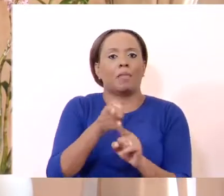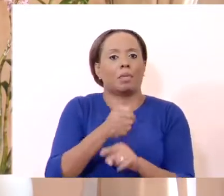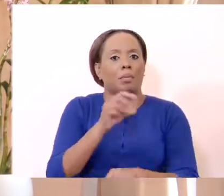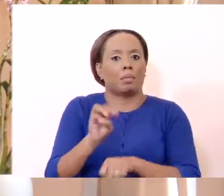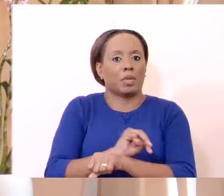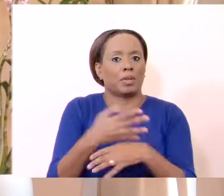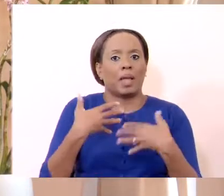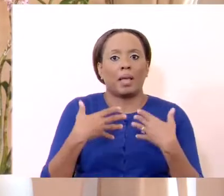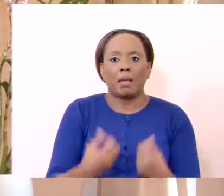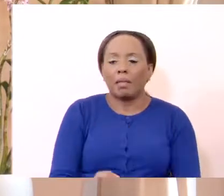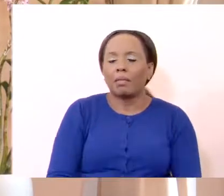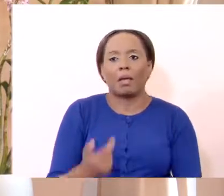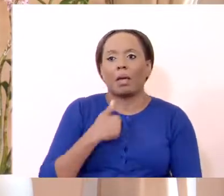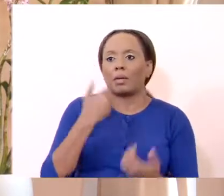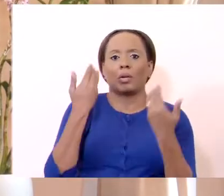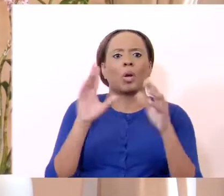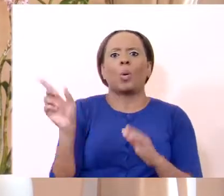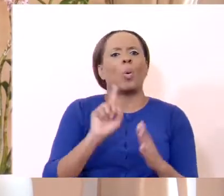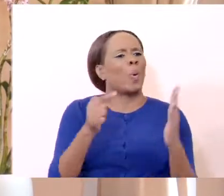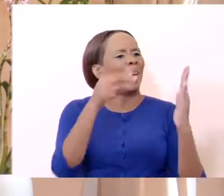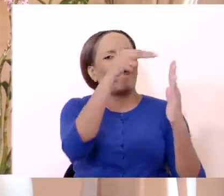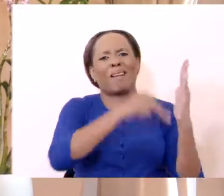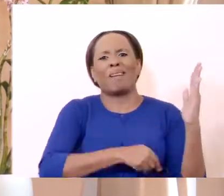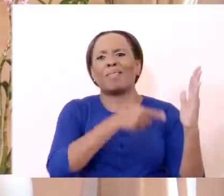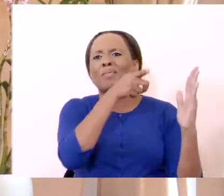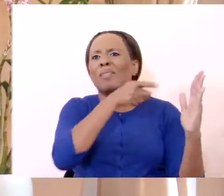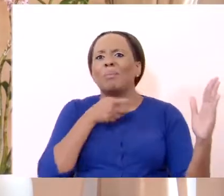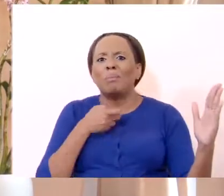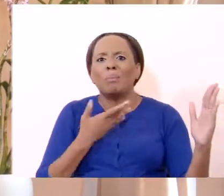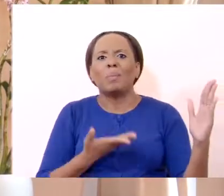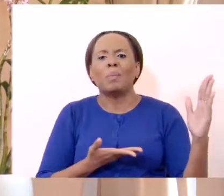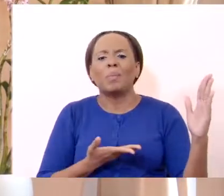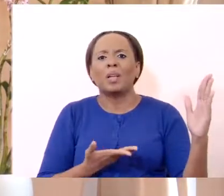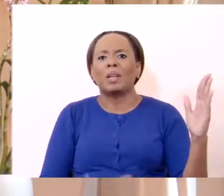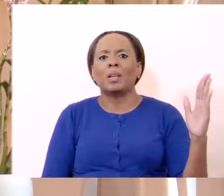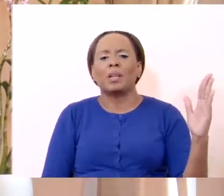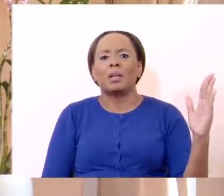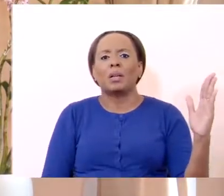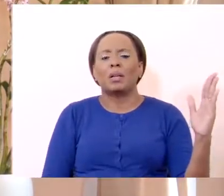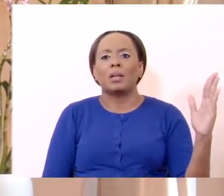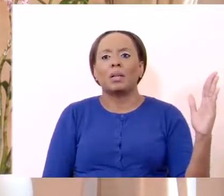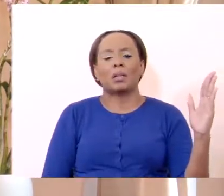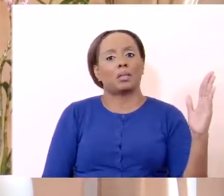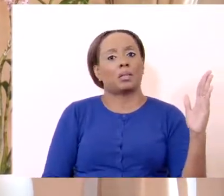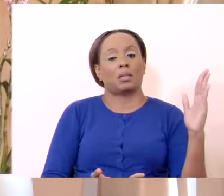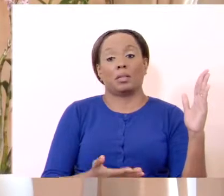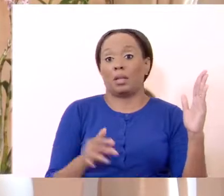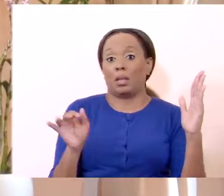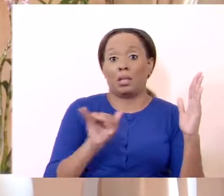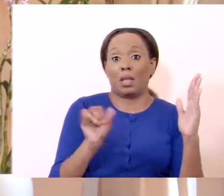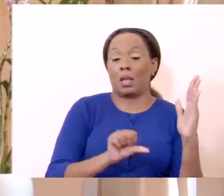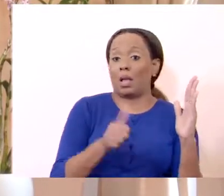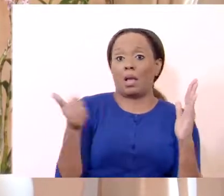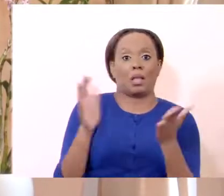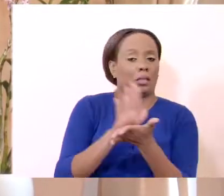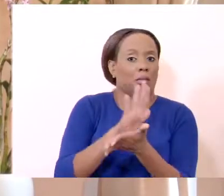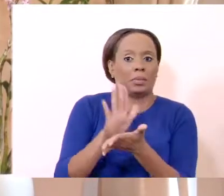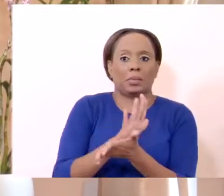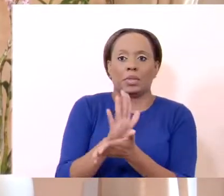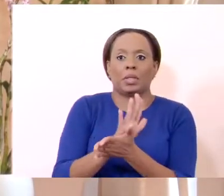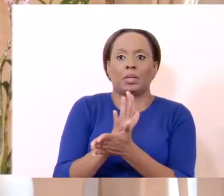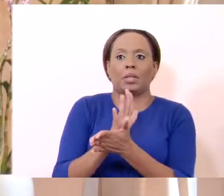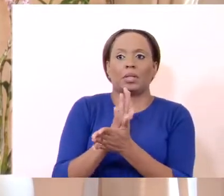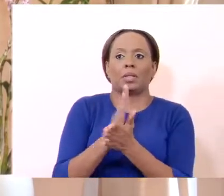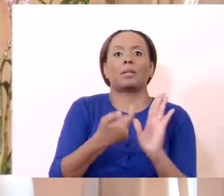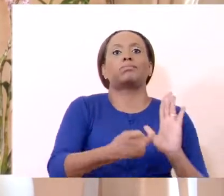know the origin of the document. And that document, like several others, and there have been other documents